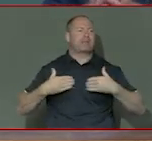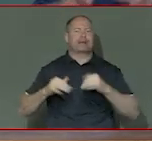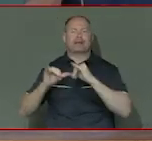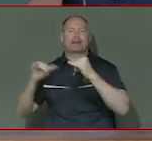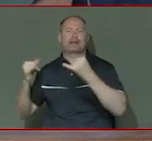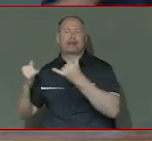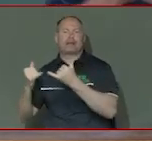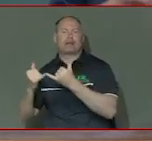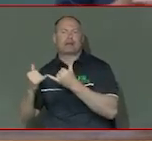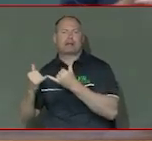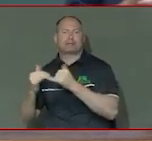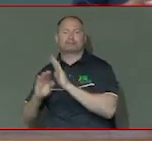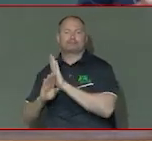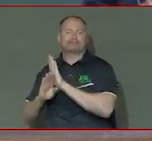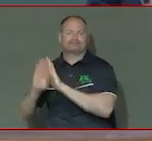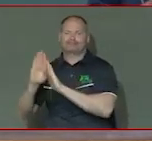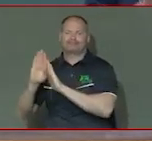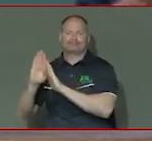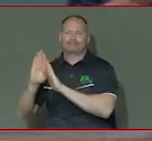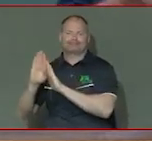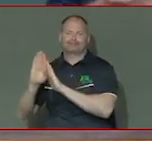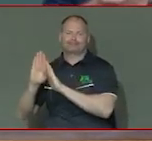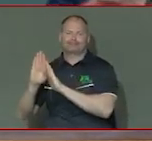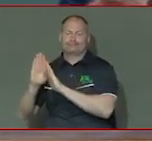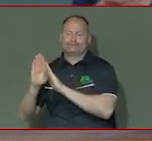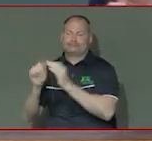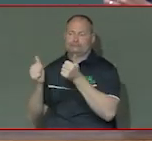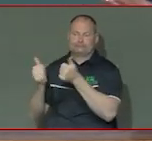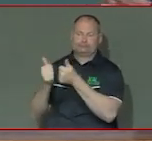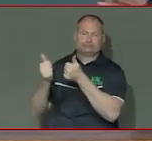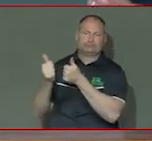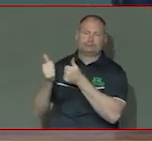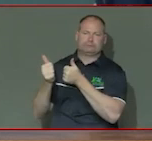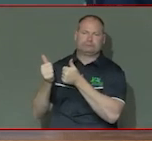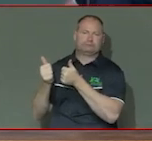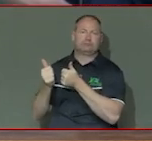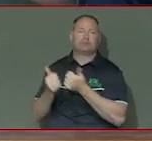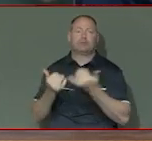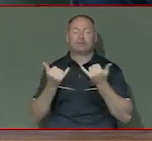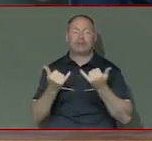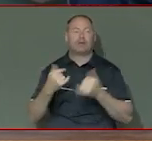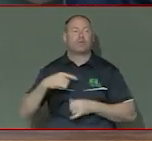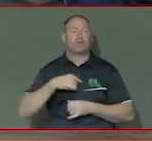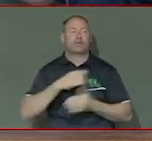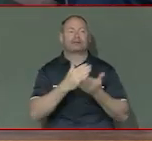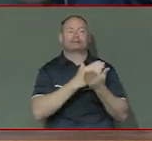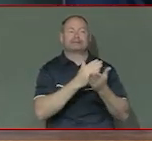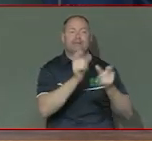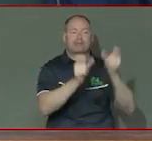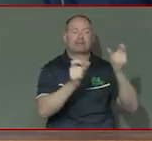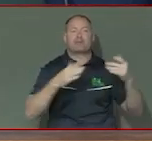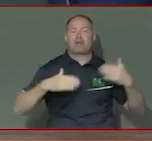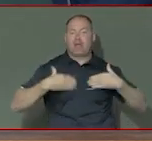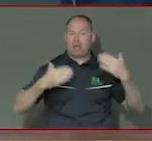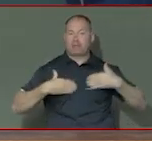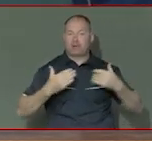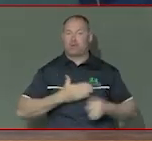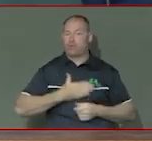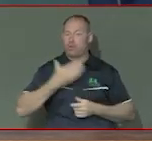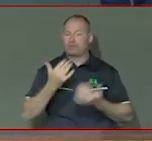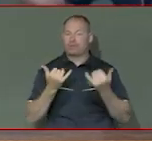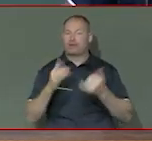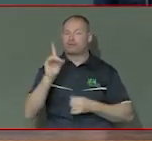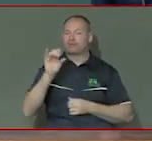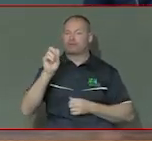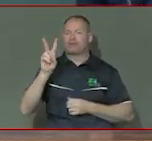good. The financial statements does not look very, very good. So therefore, they want to keep the shareholders happy. Now they give a bigger dividend